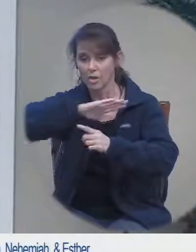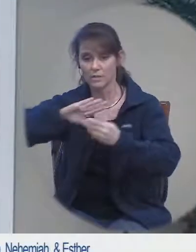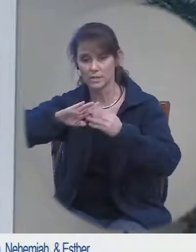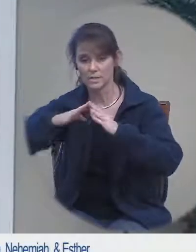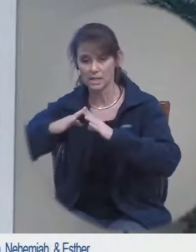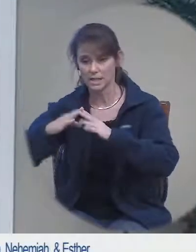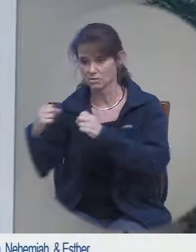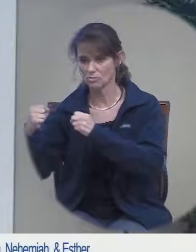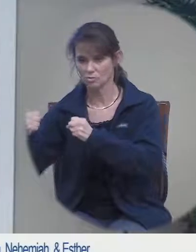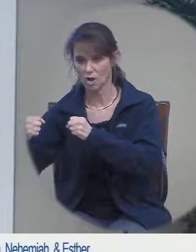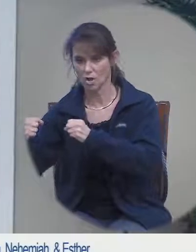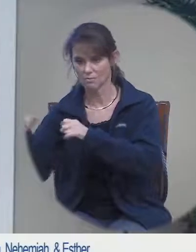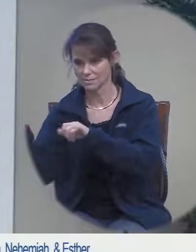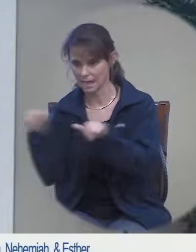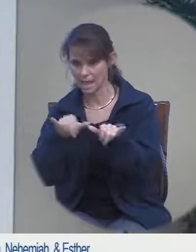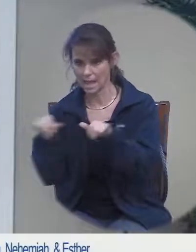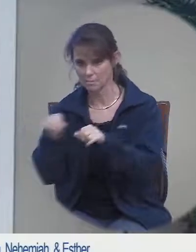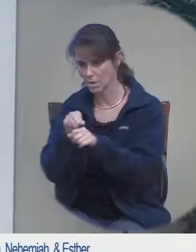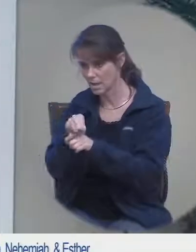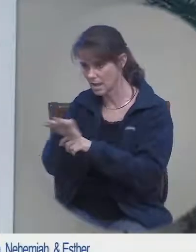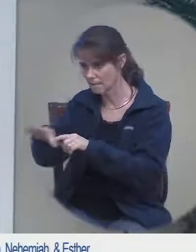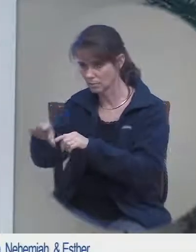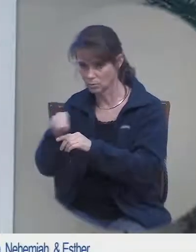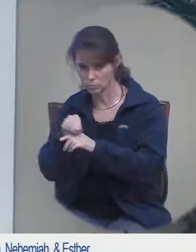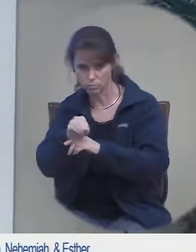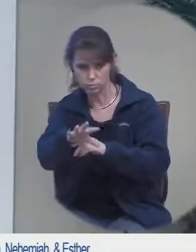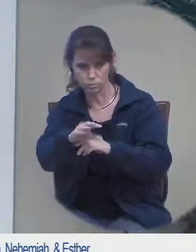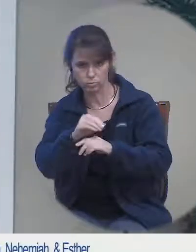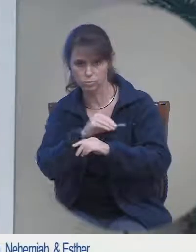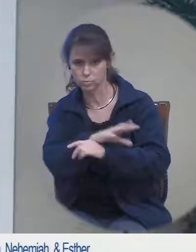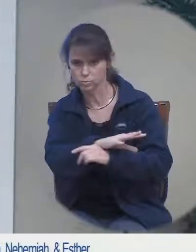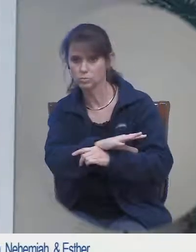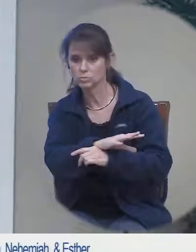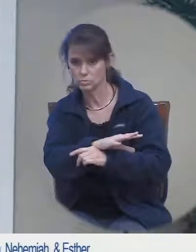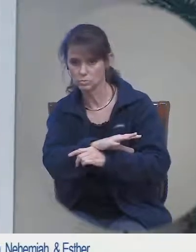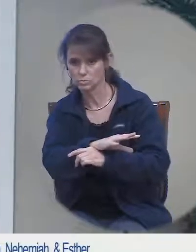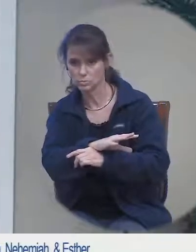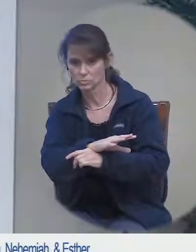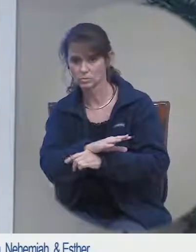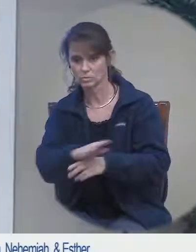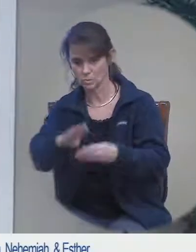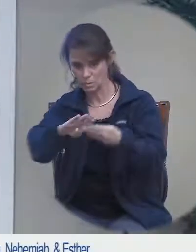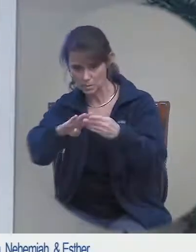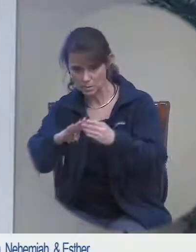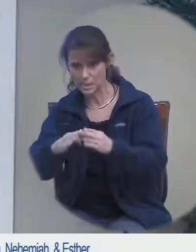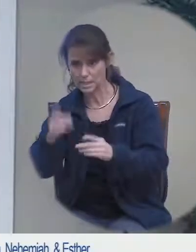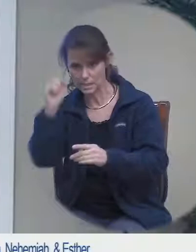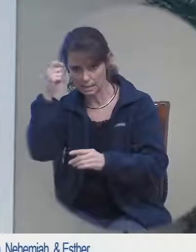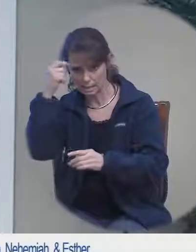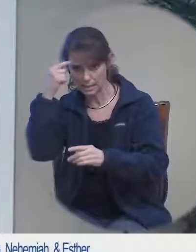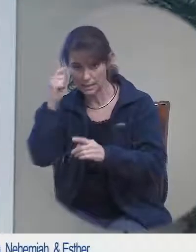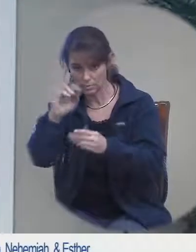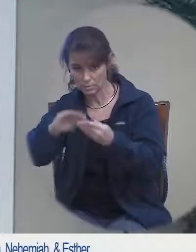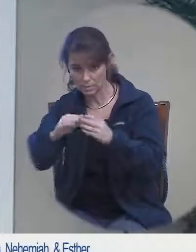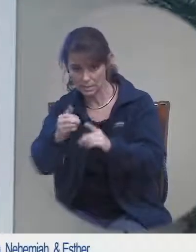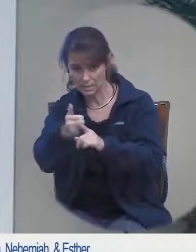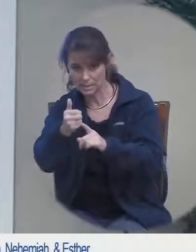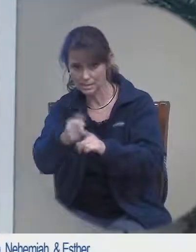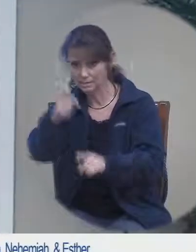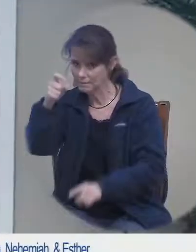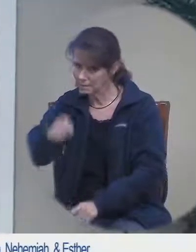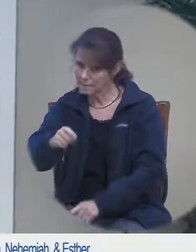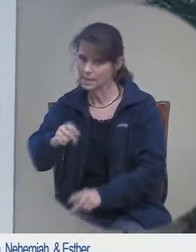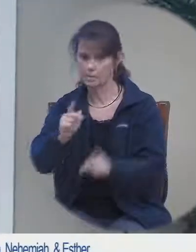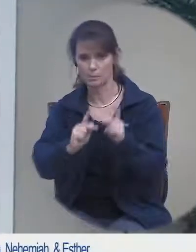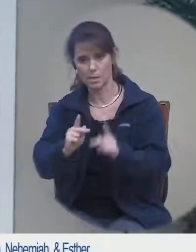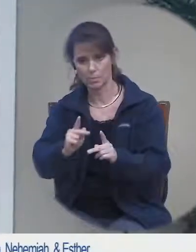was strong, it reflected on the strength of the state itself. And so the city needed to be inhabited with people so it could be strong and